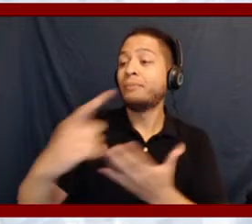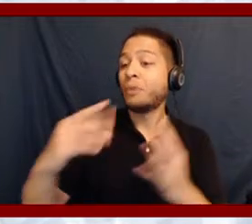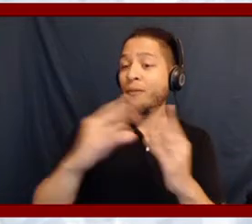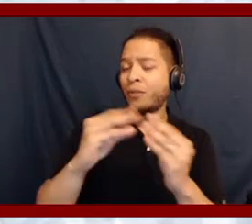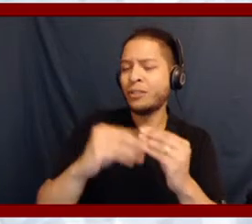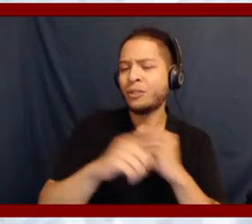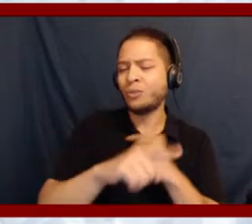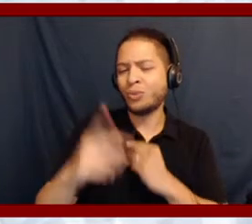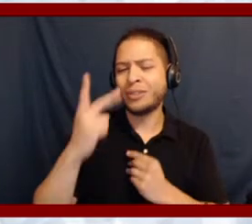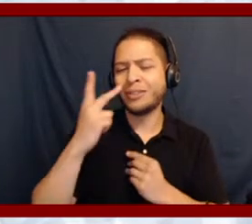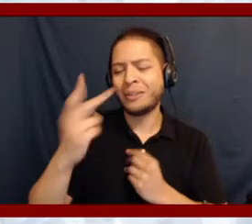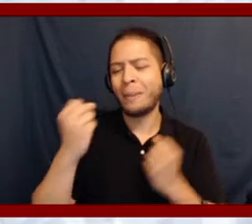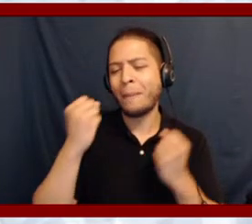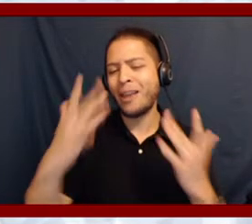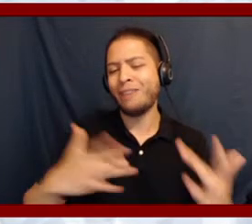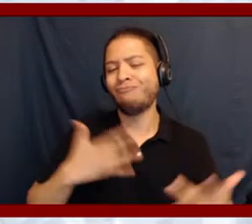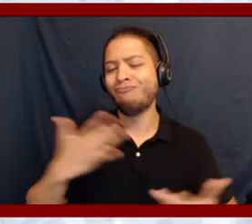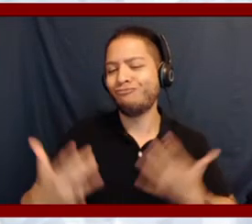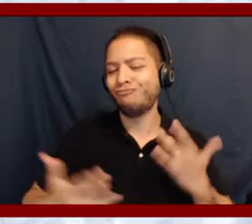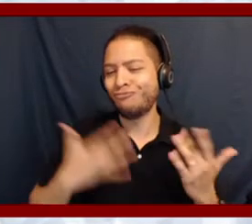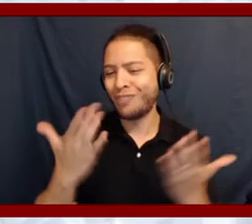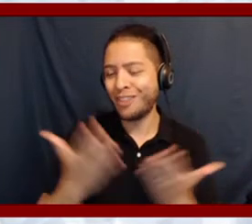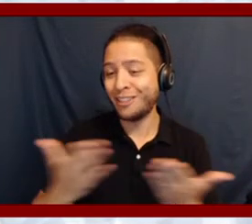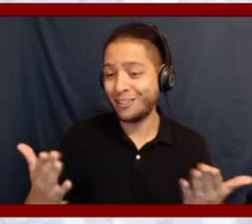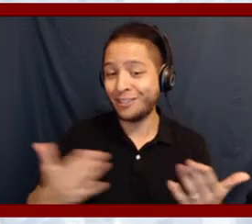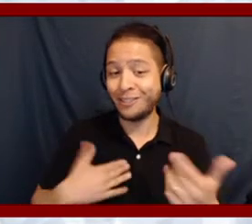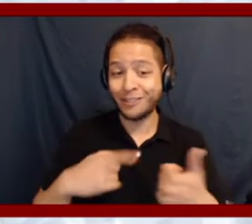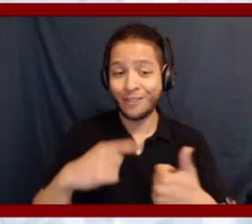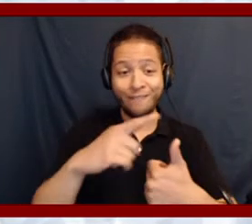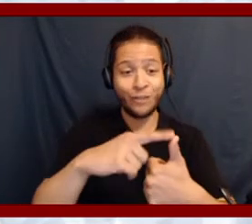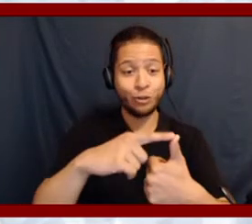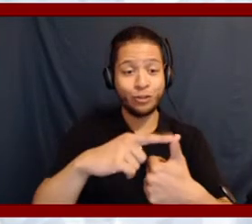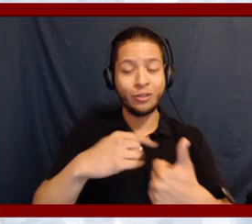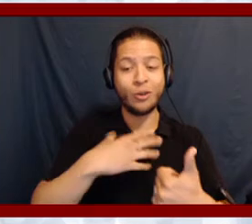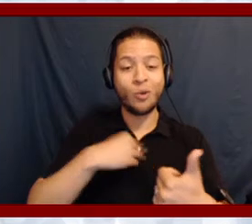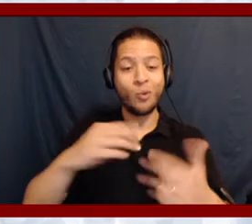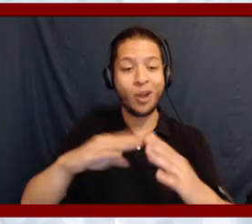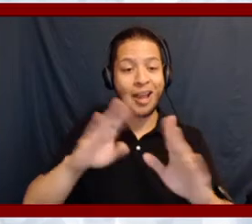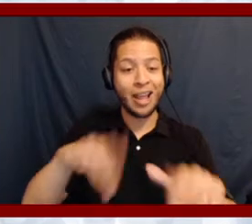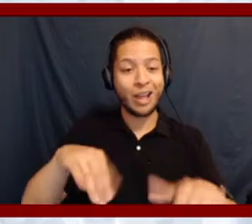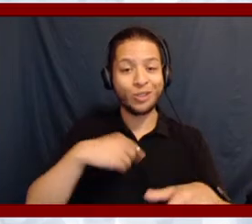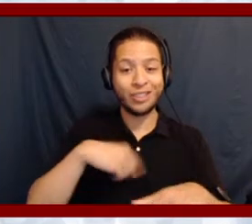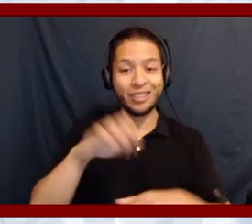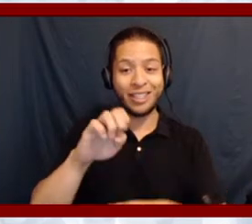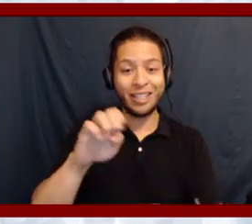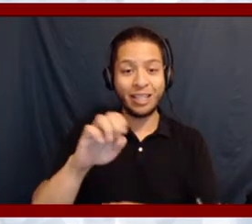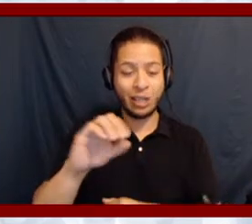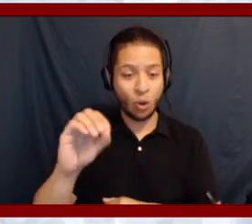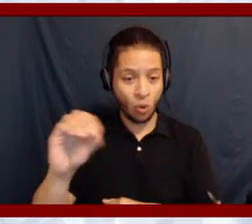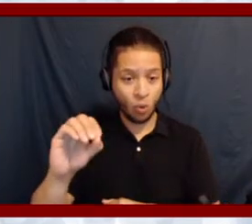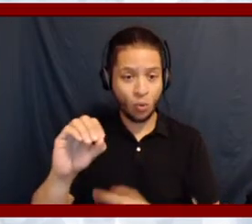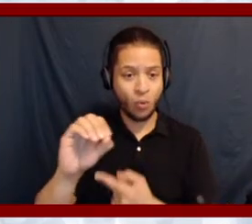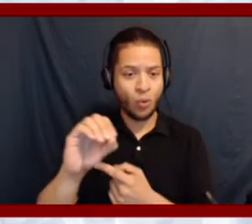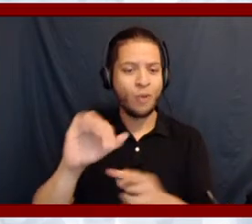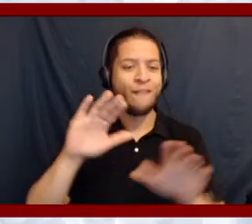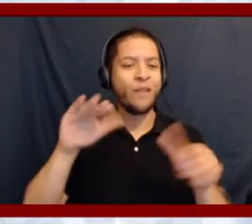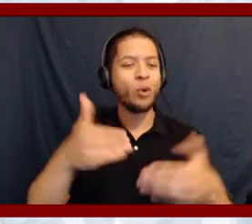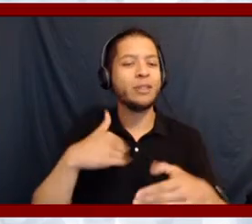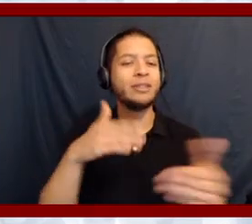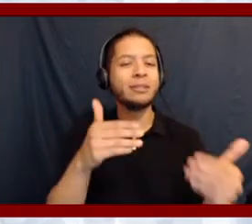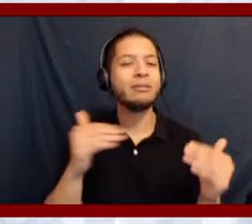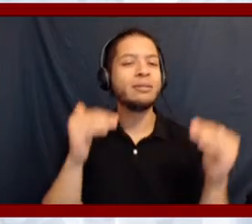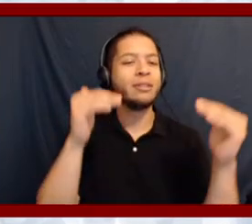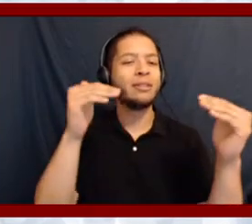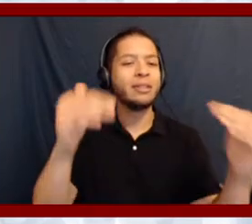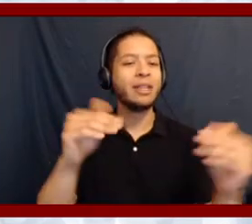One is the unveiling of the new White House executive order focused on advancing educational equity, excellence,